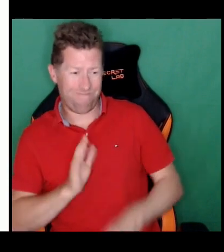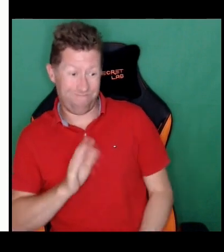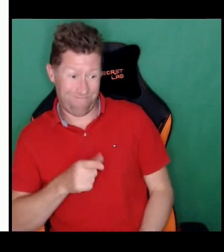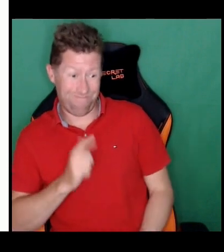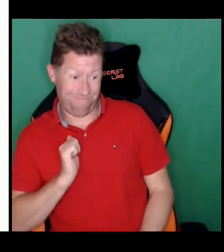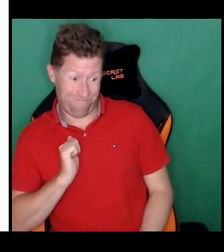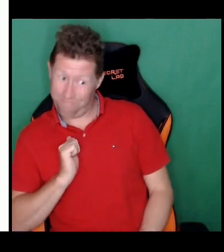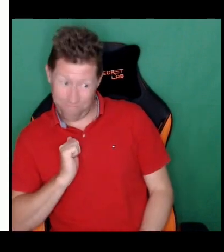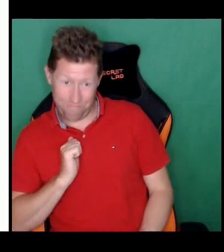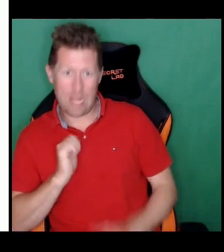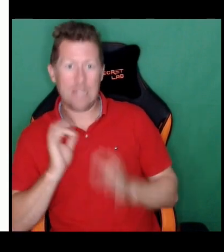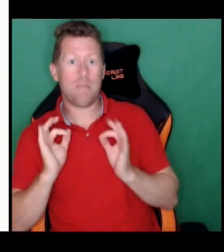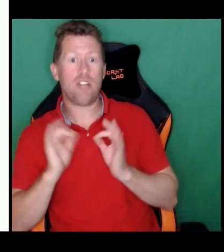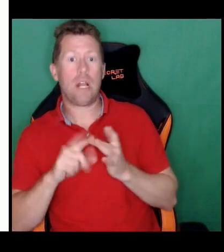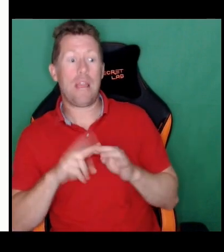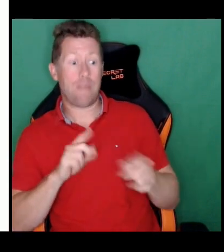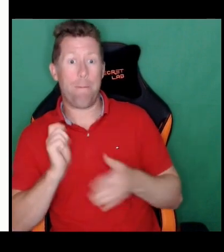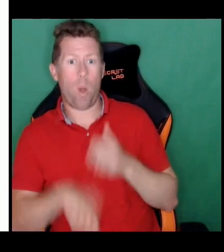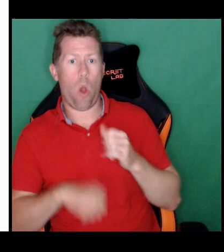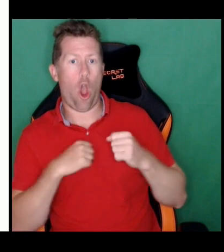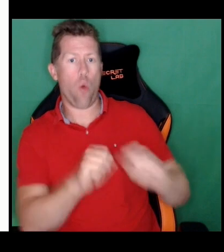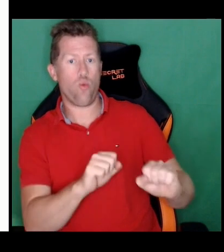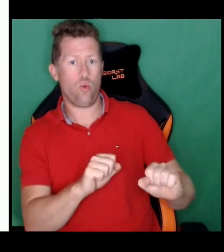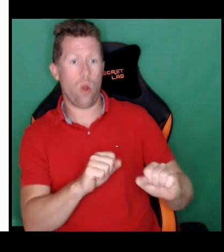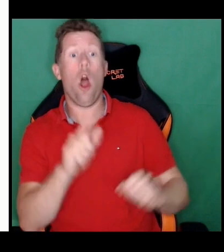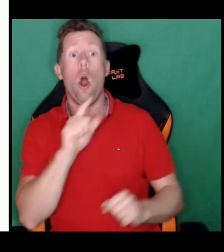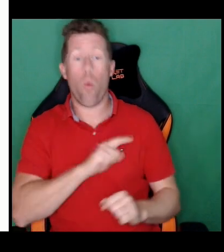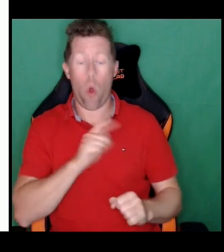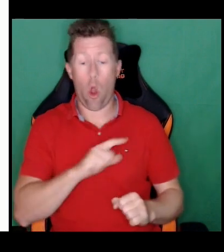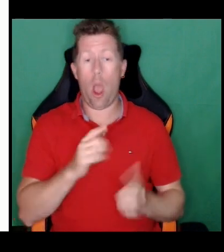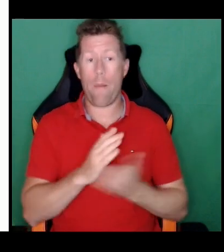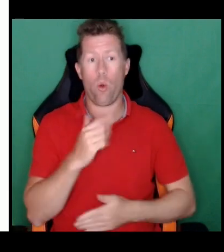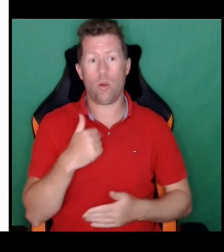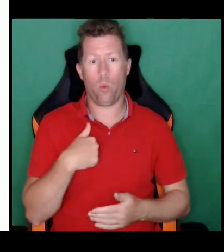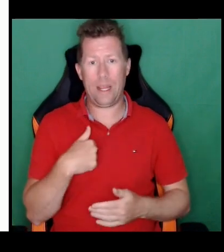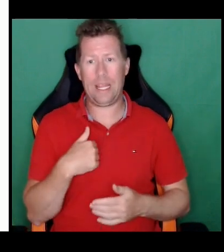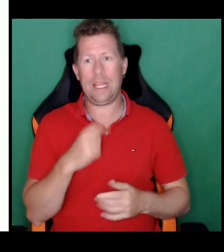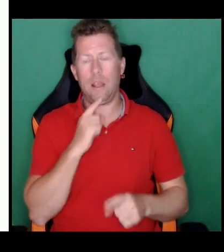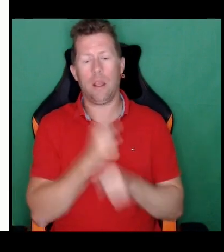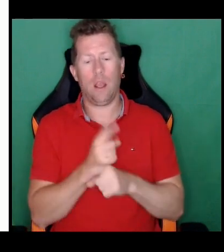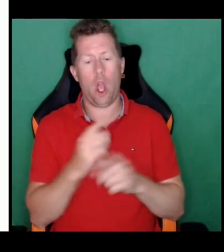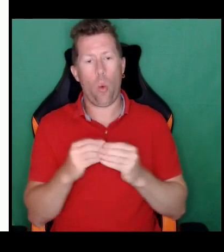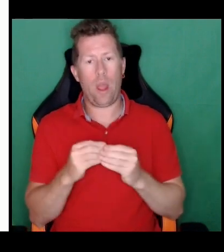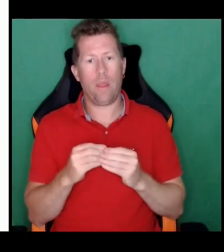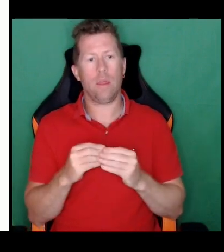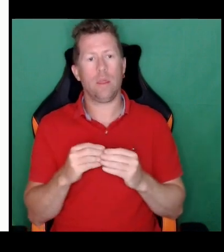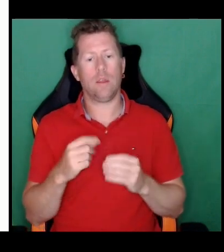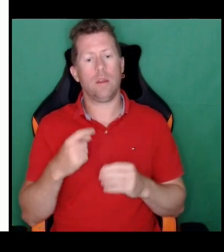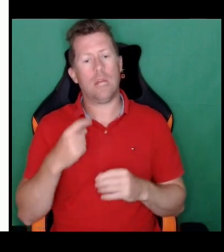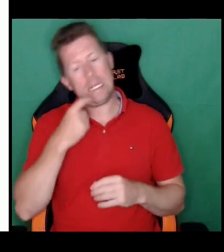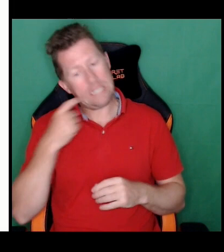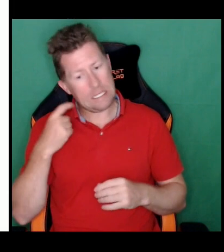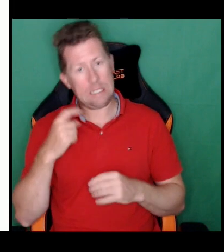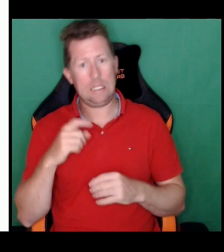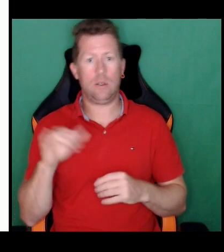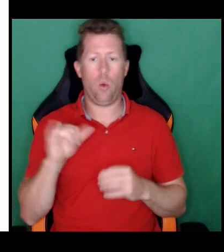particularly if they own their own vape. And we know this because when we deep dived with the addicted or the committed segment, one of the